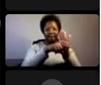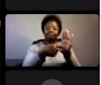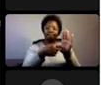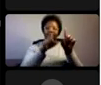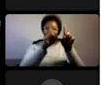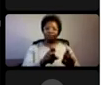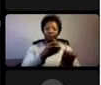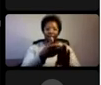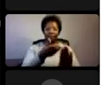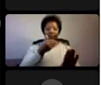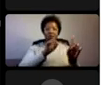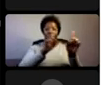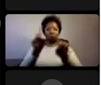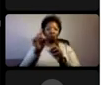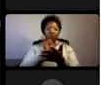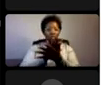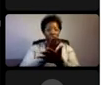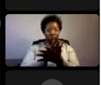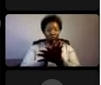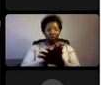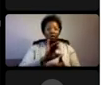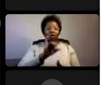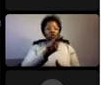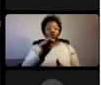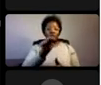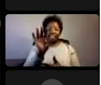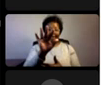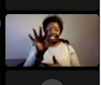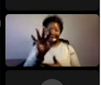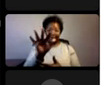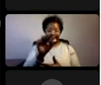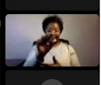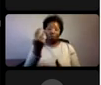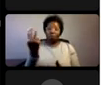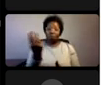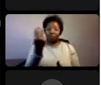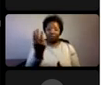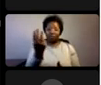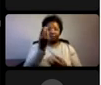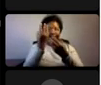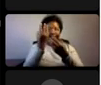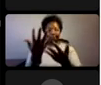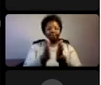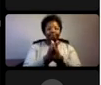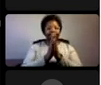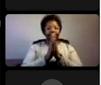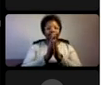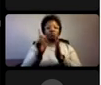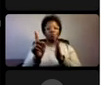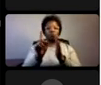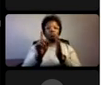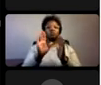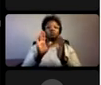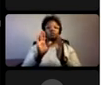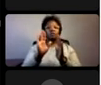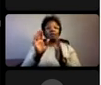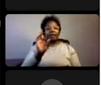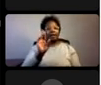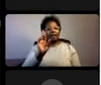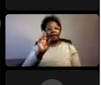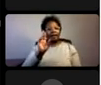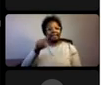Wednesday, January the 5th. We're asking that families have students take their rapid COVID test on